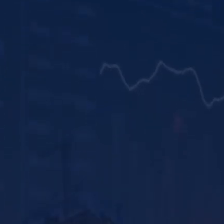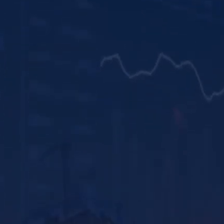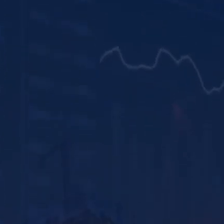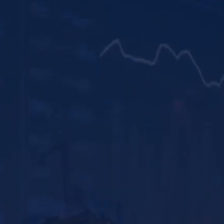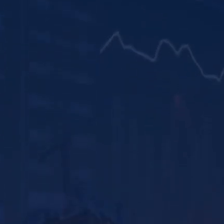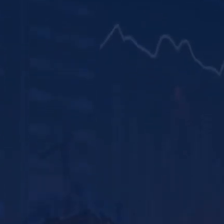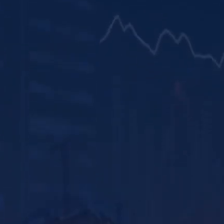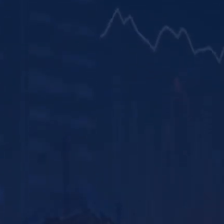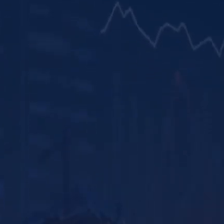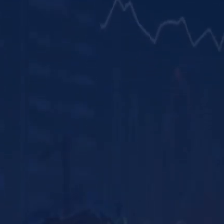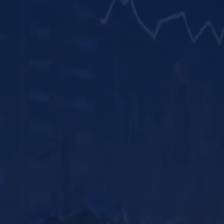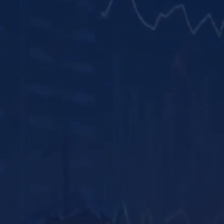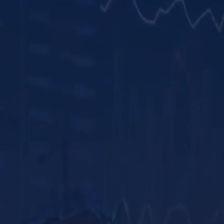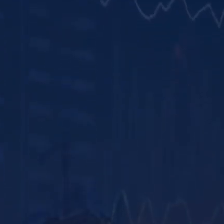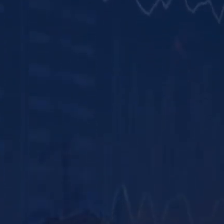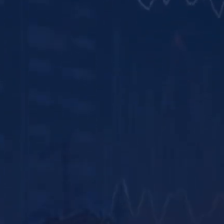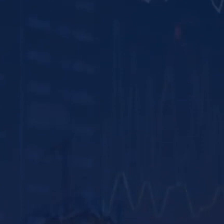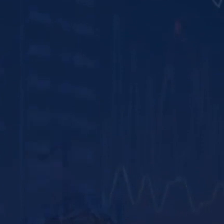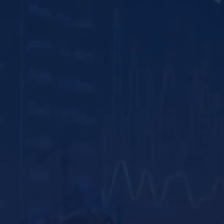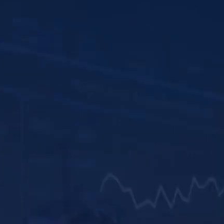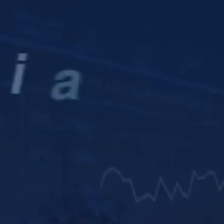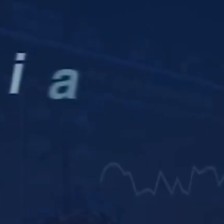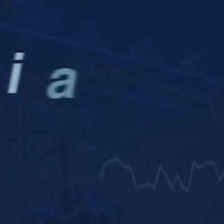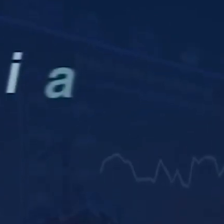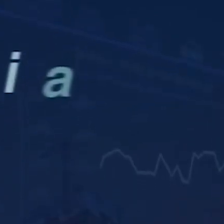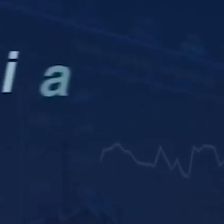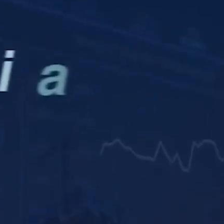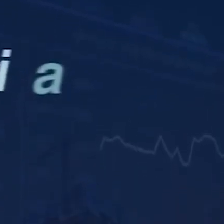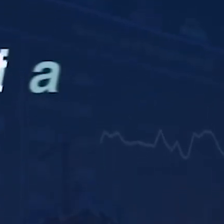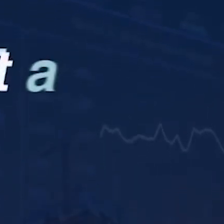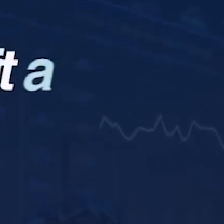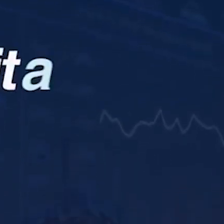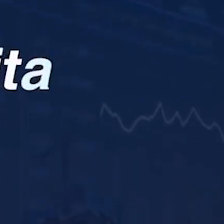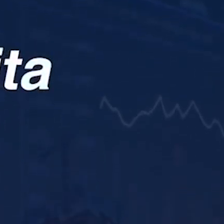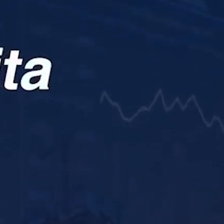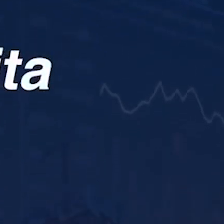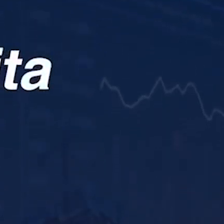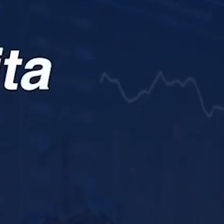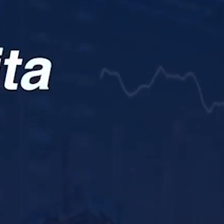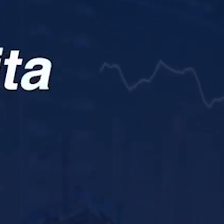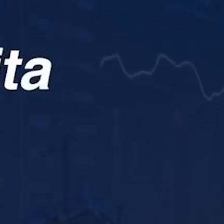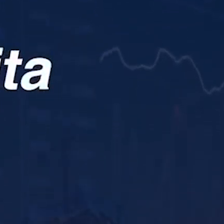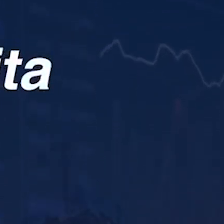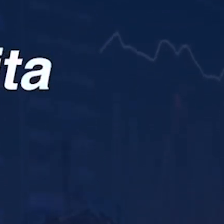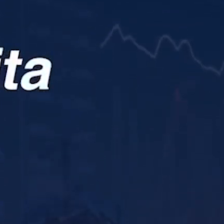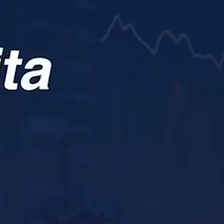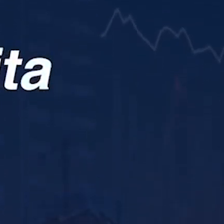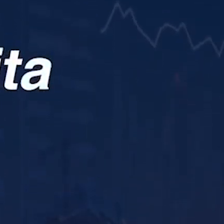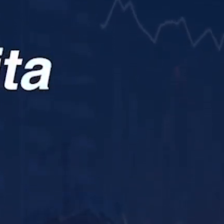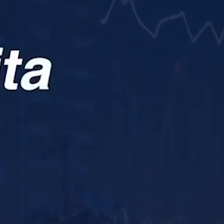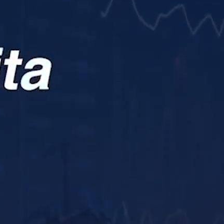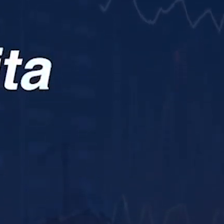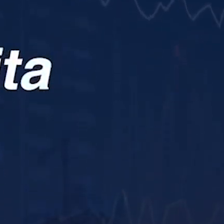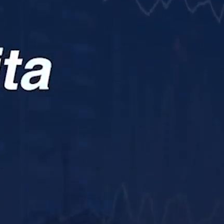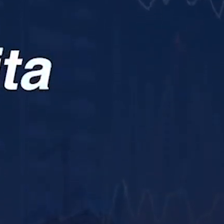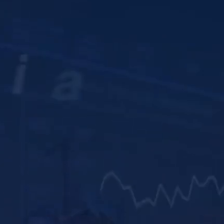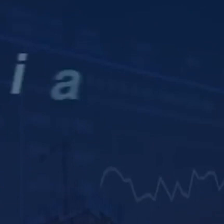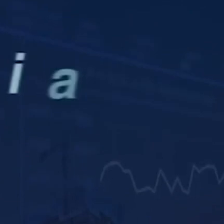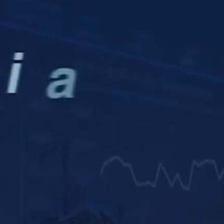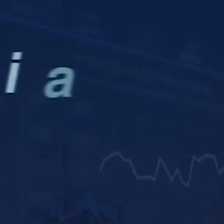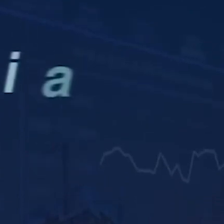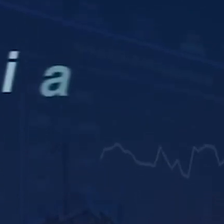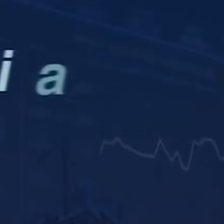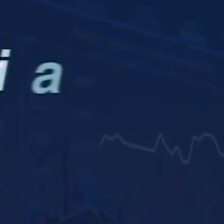to almost 70% of pre-pandemic levels. Employment is rebounding with the return of some 93,000 jobs,